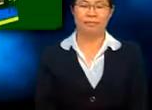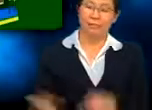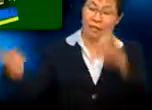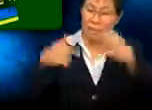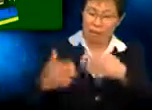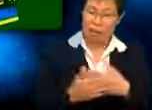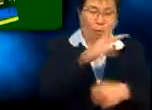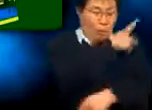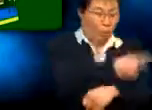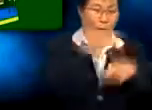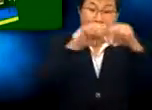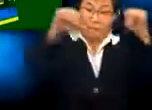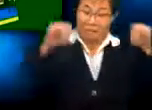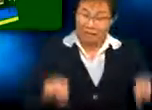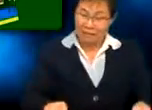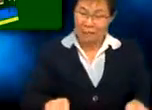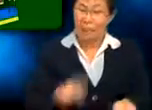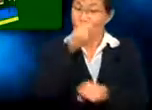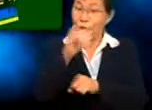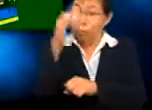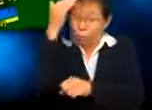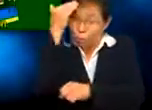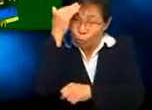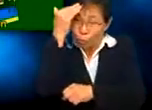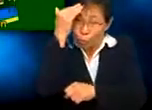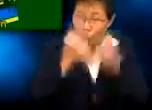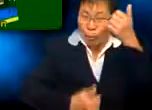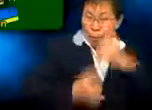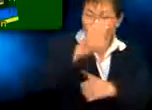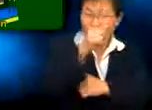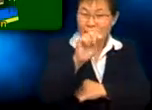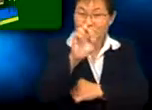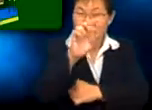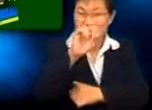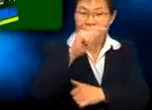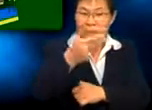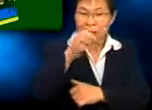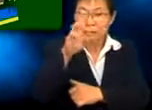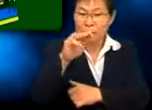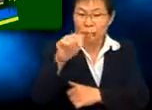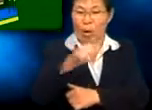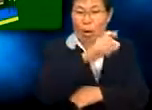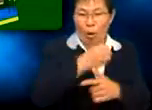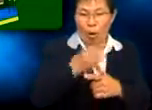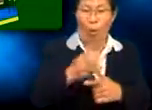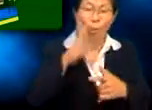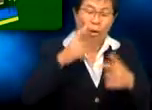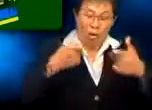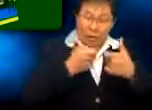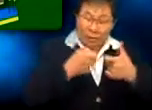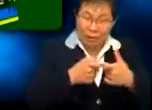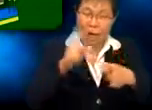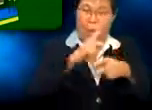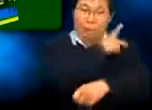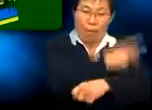Coming back to power stations. Did you know that most thermal or hydroelectric power stations